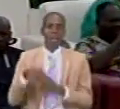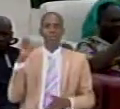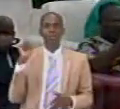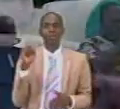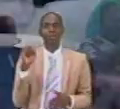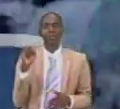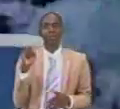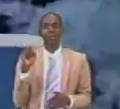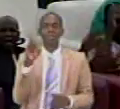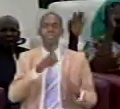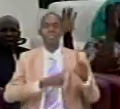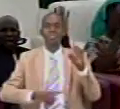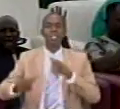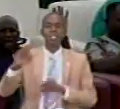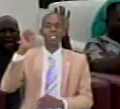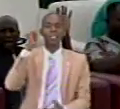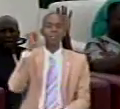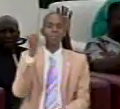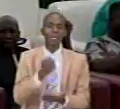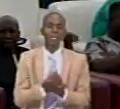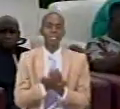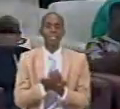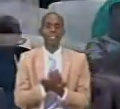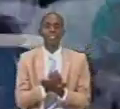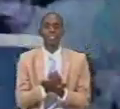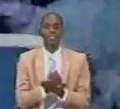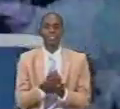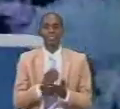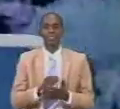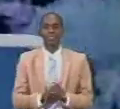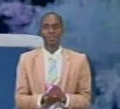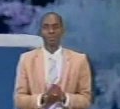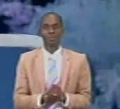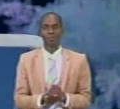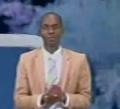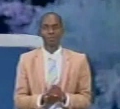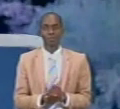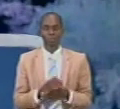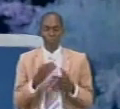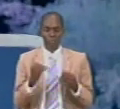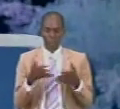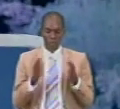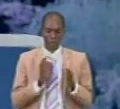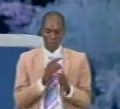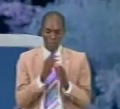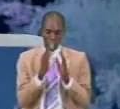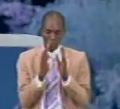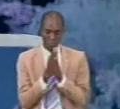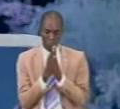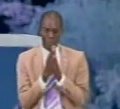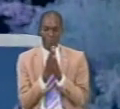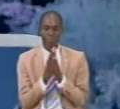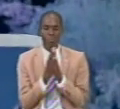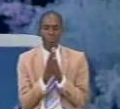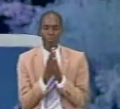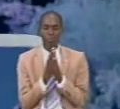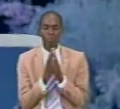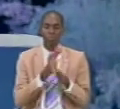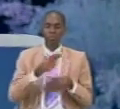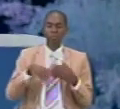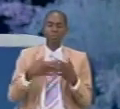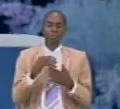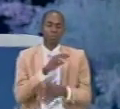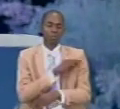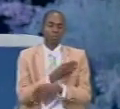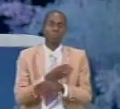same man let's bar heads and pray almighty God